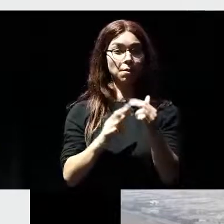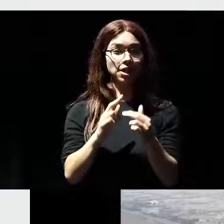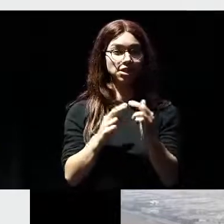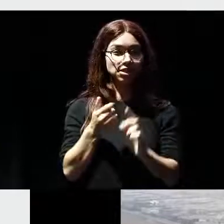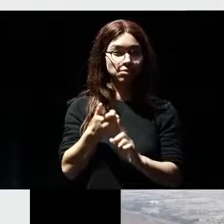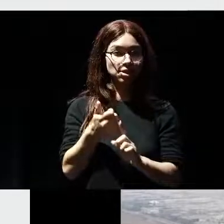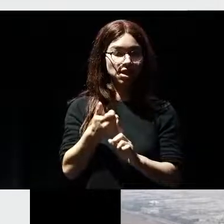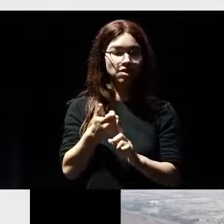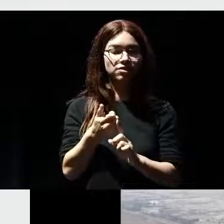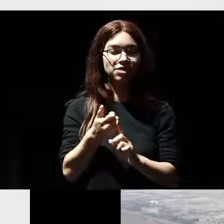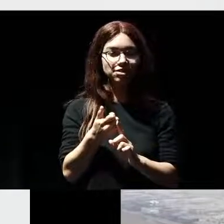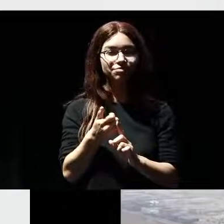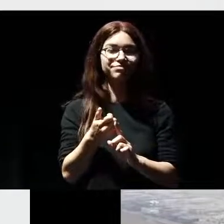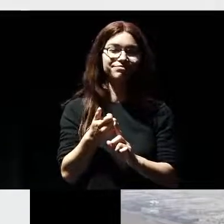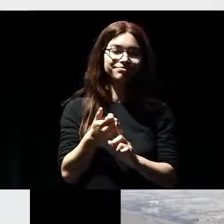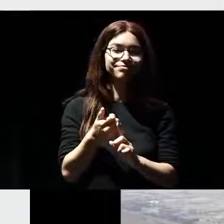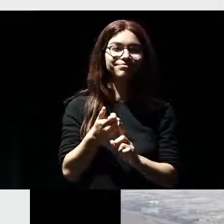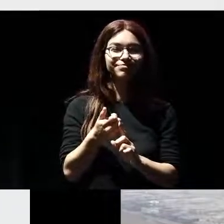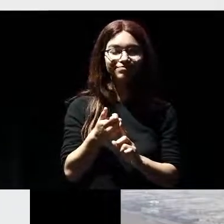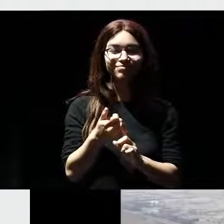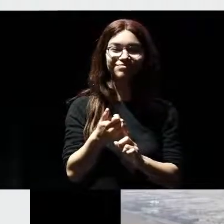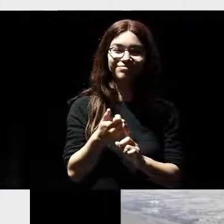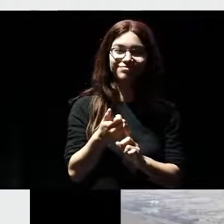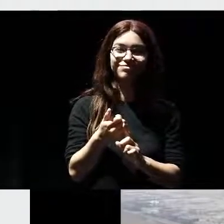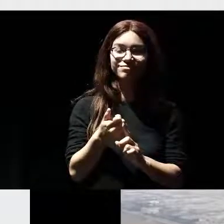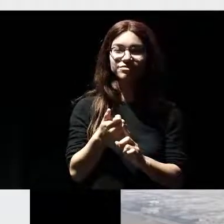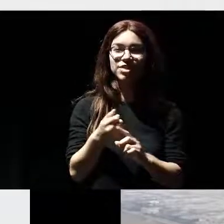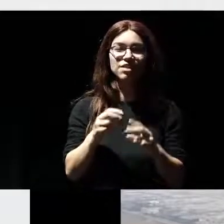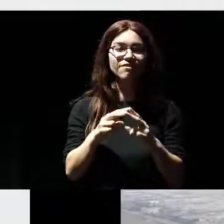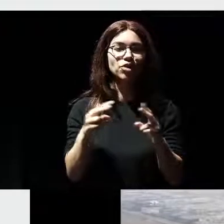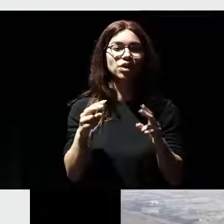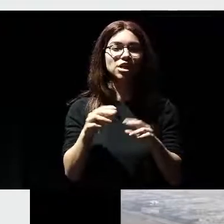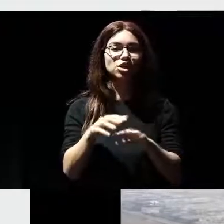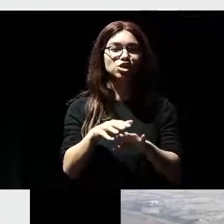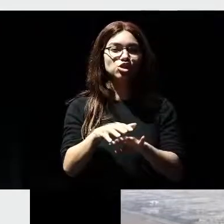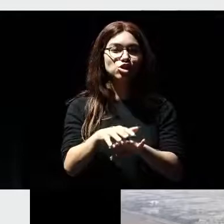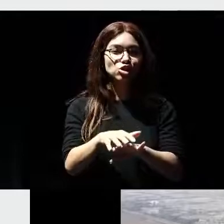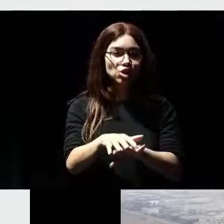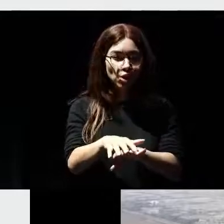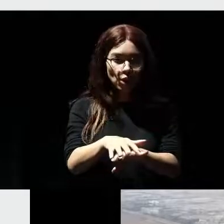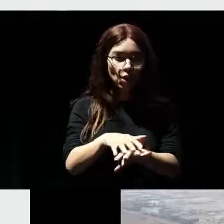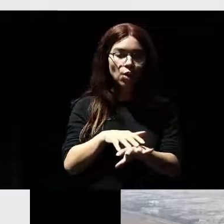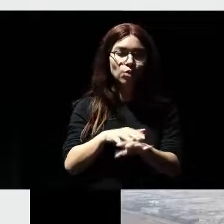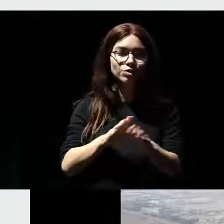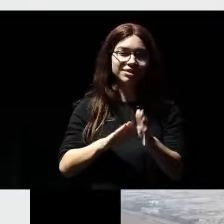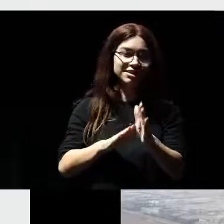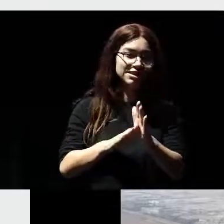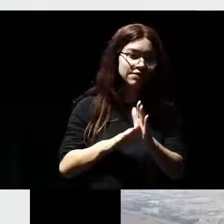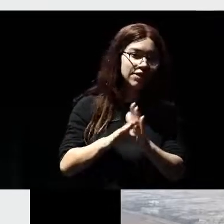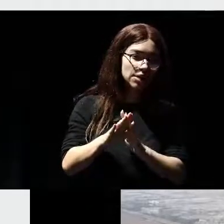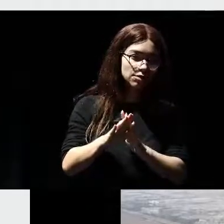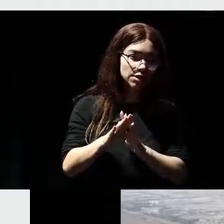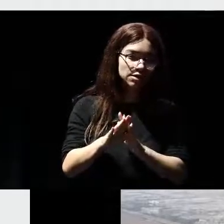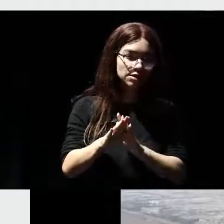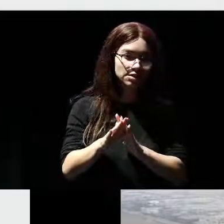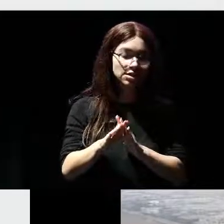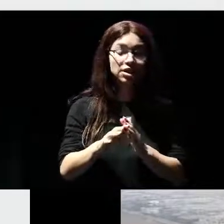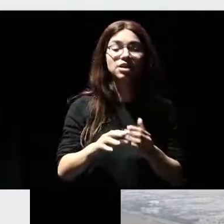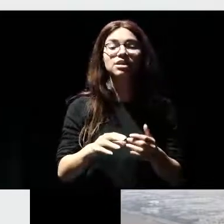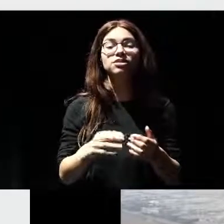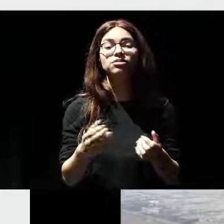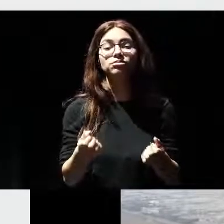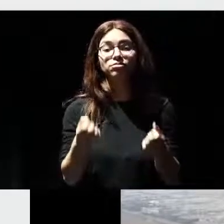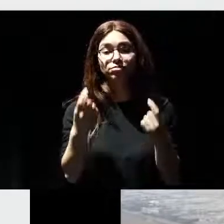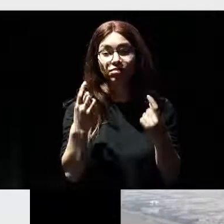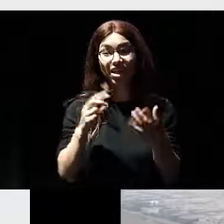were on a very slow track of development. And in the meantime, Tisch